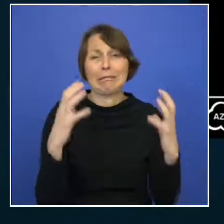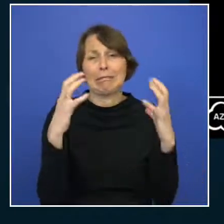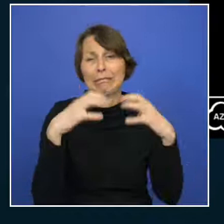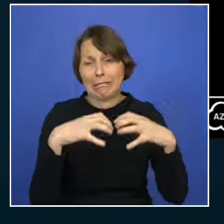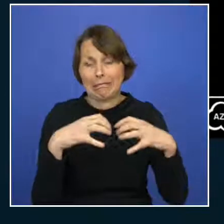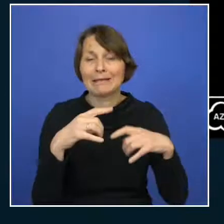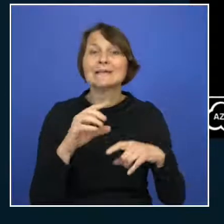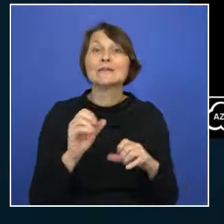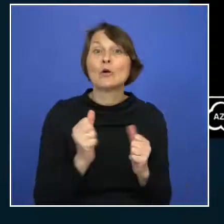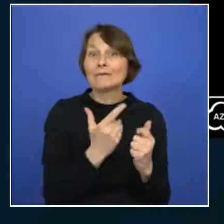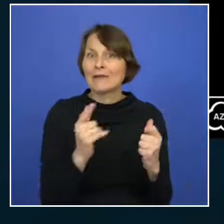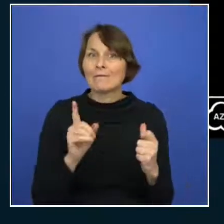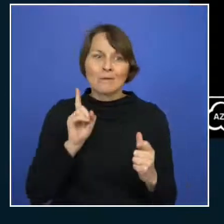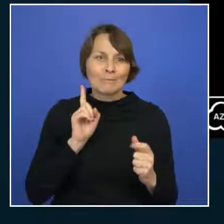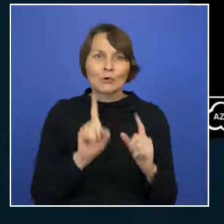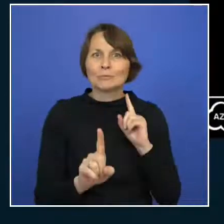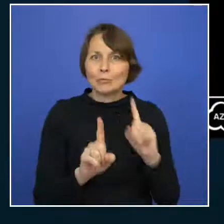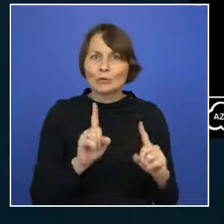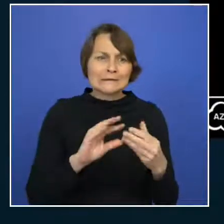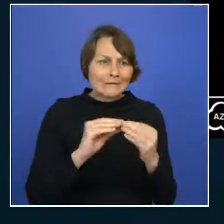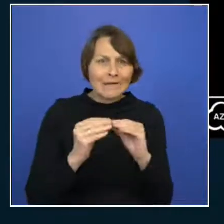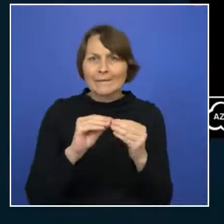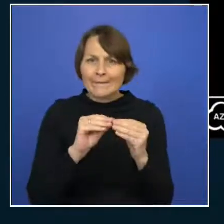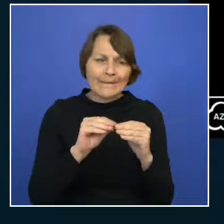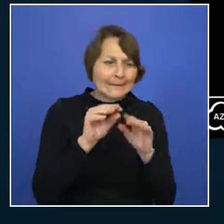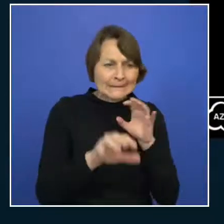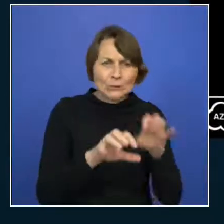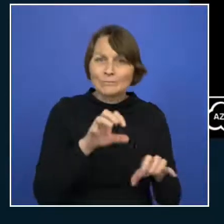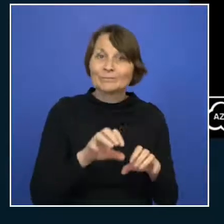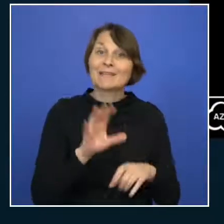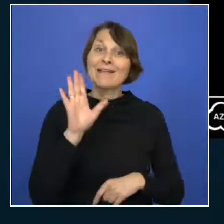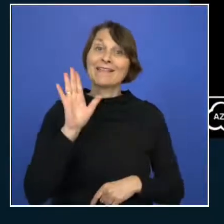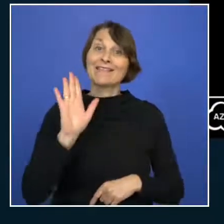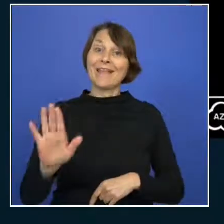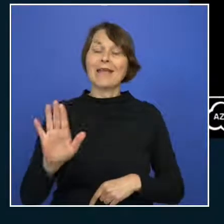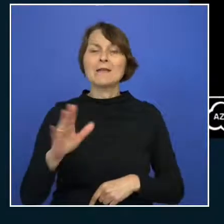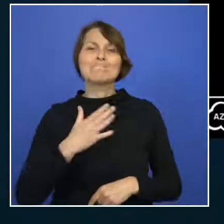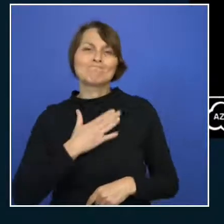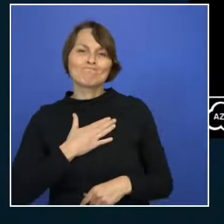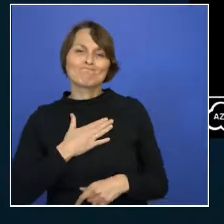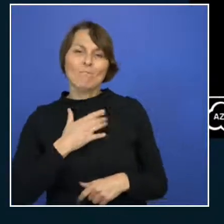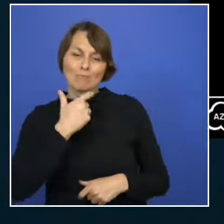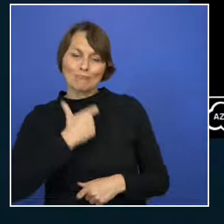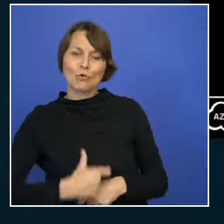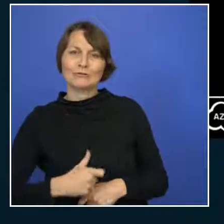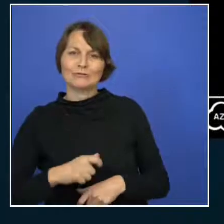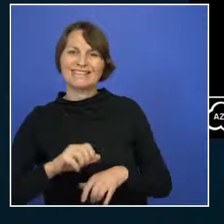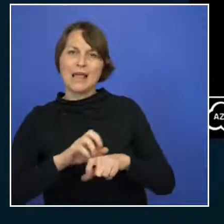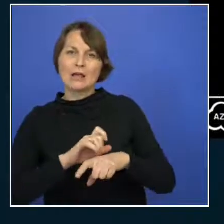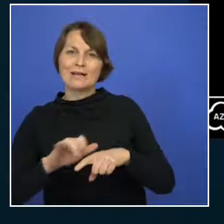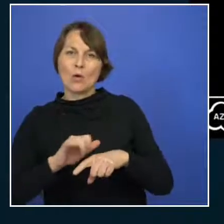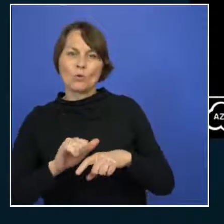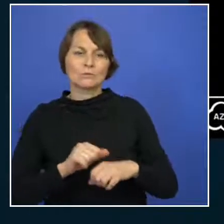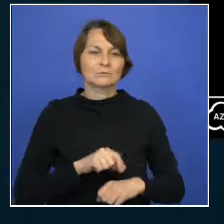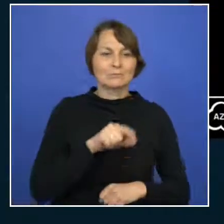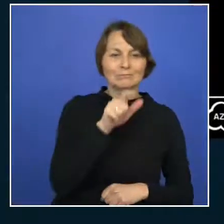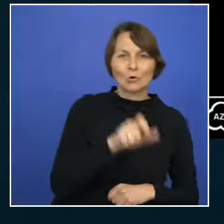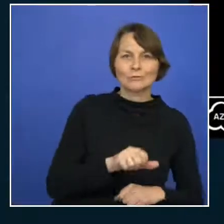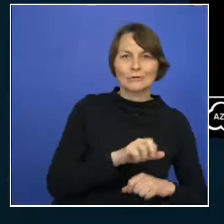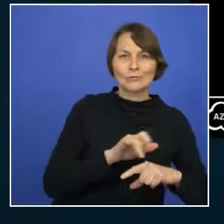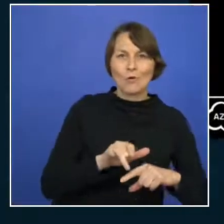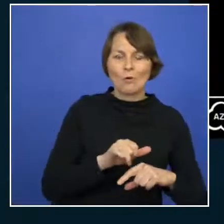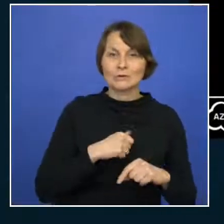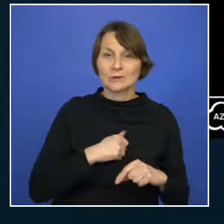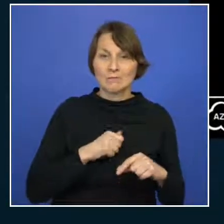coded the code base or coded the system in their own style. So it was kind of a messy system, but I was pretty positive